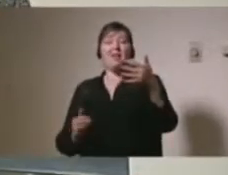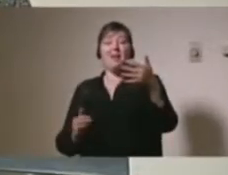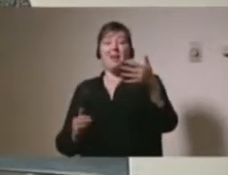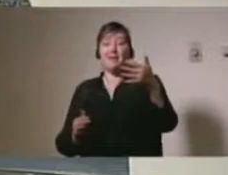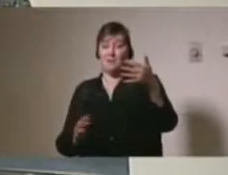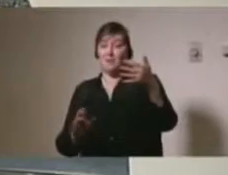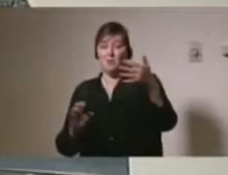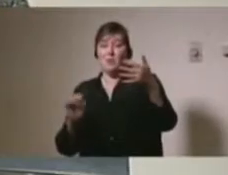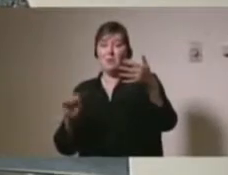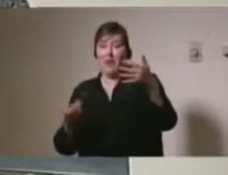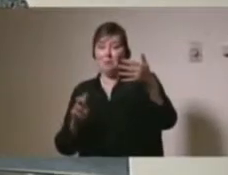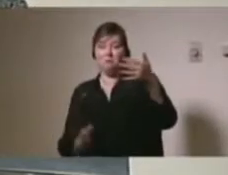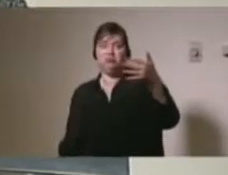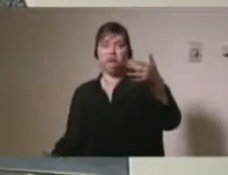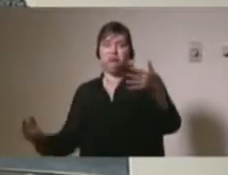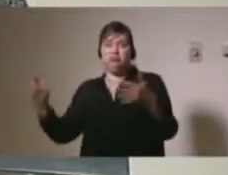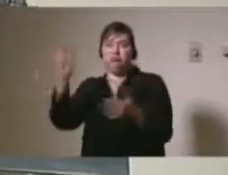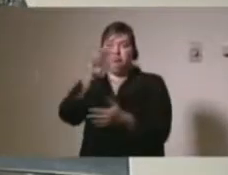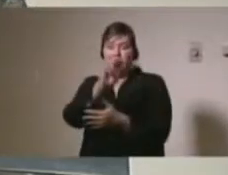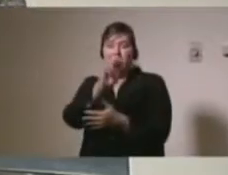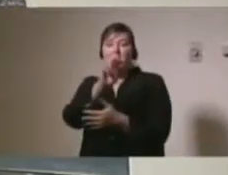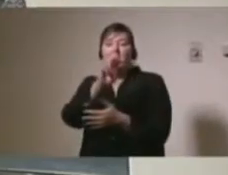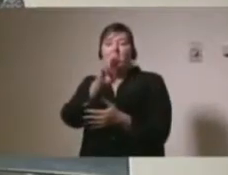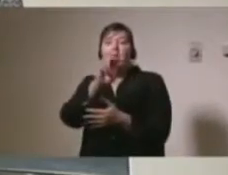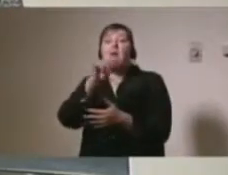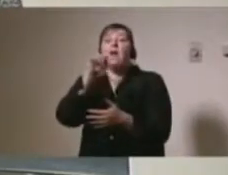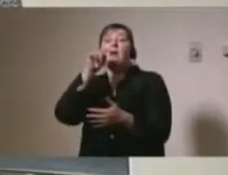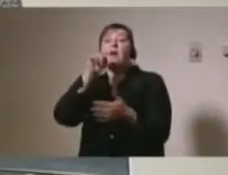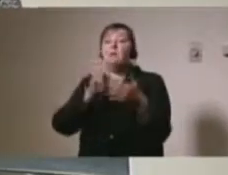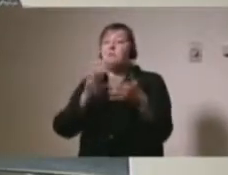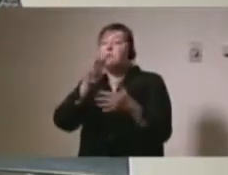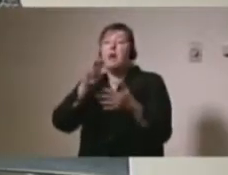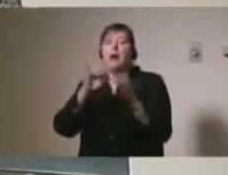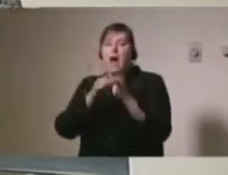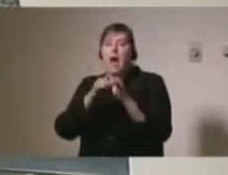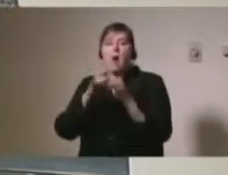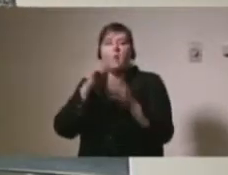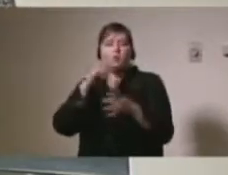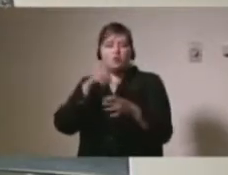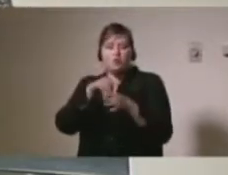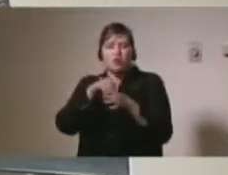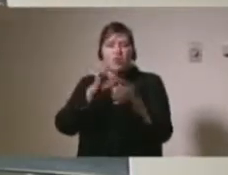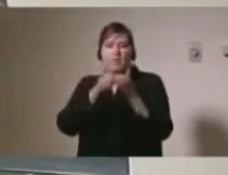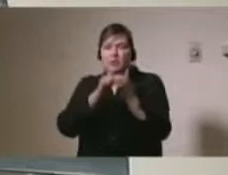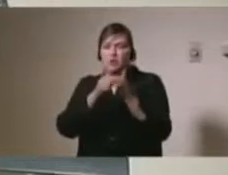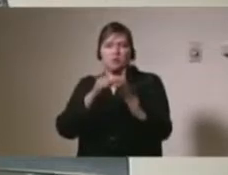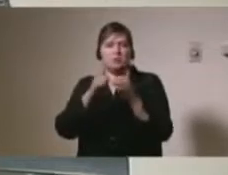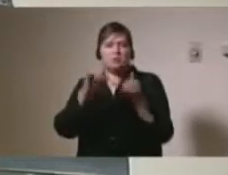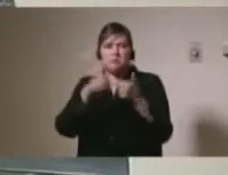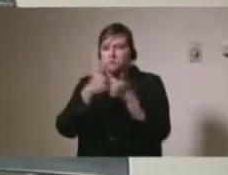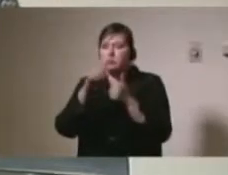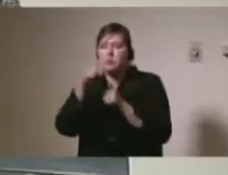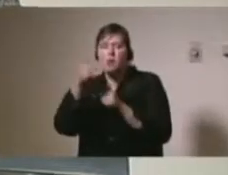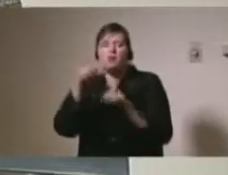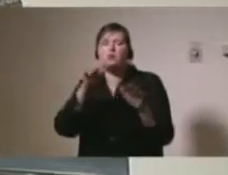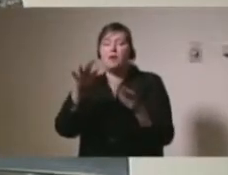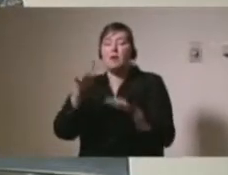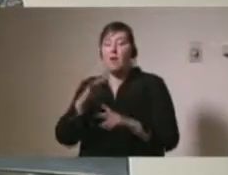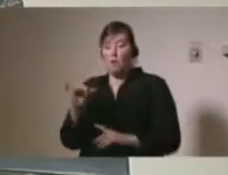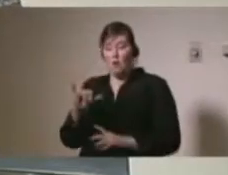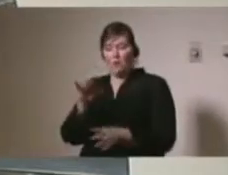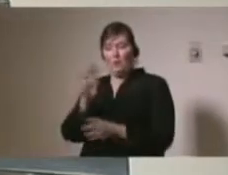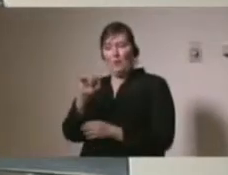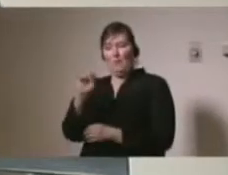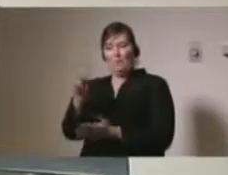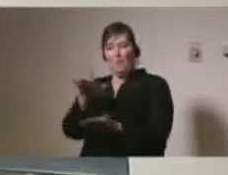reach the top rungs through internal competitions, and this banking school will also allow